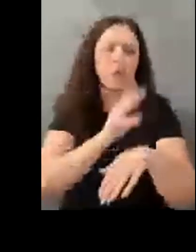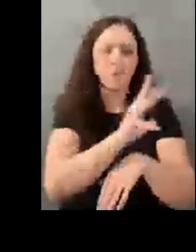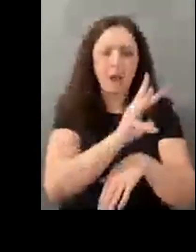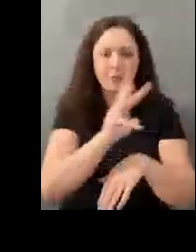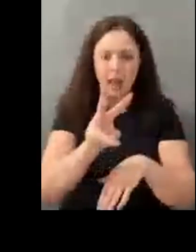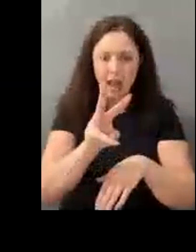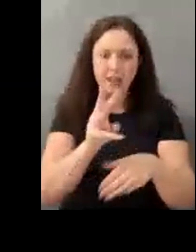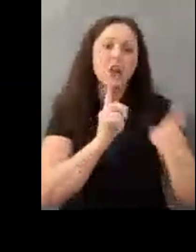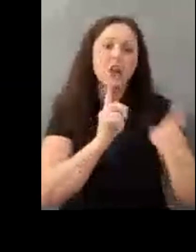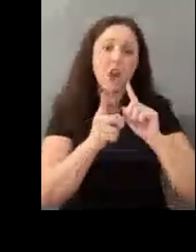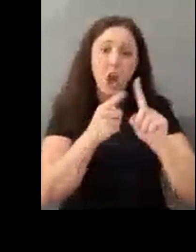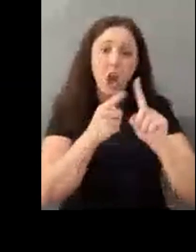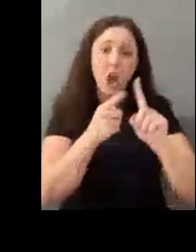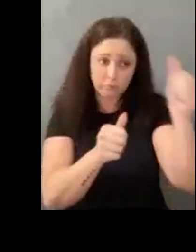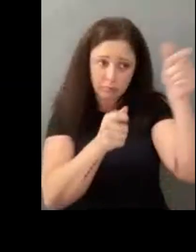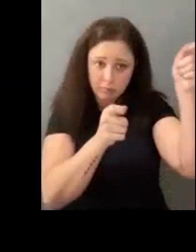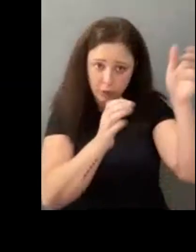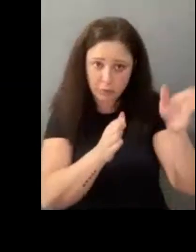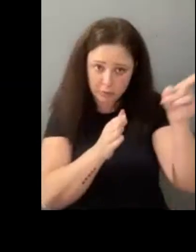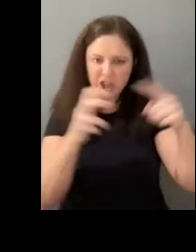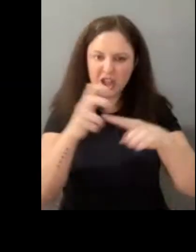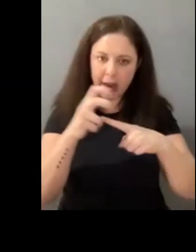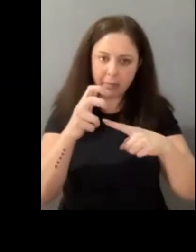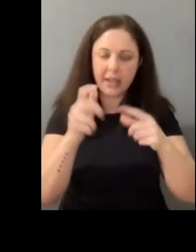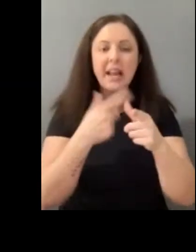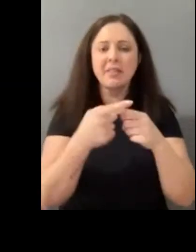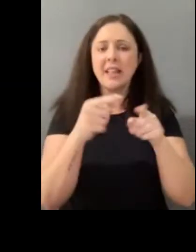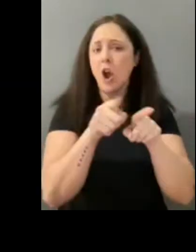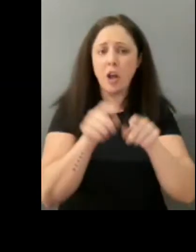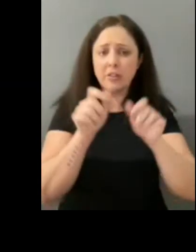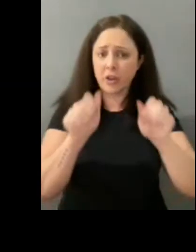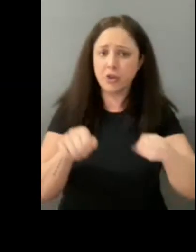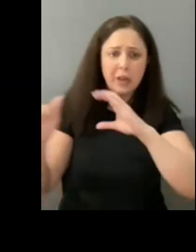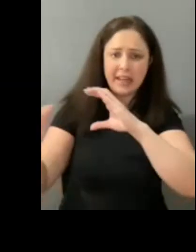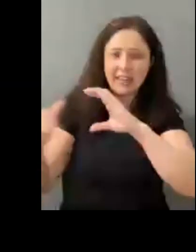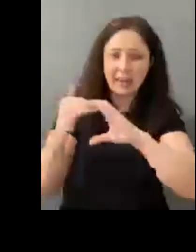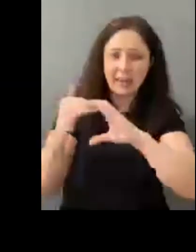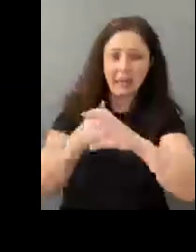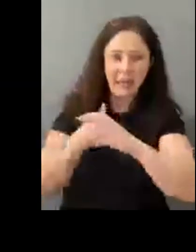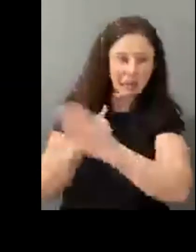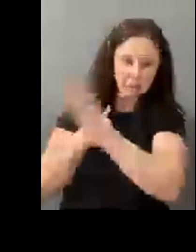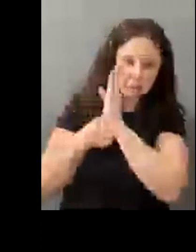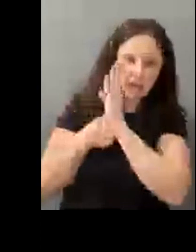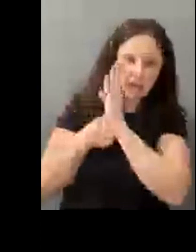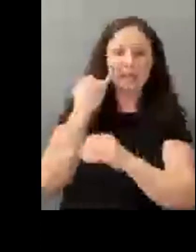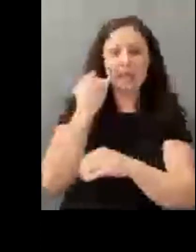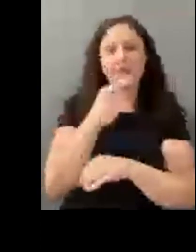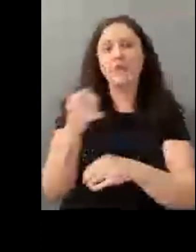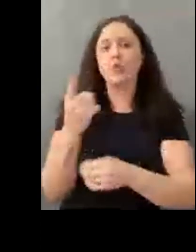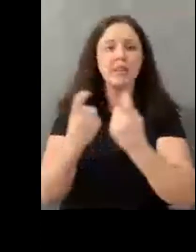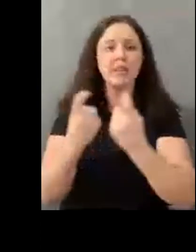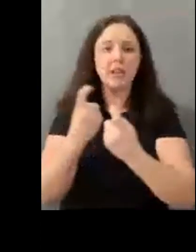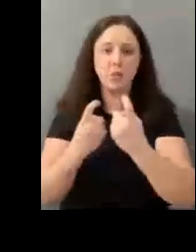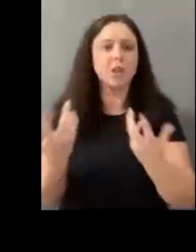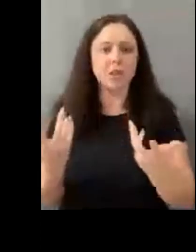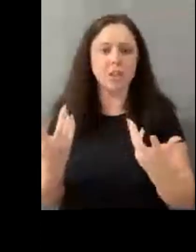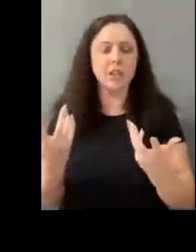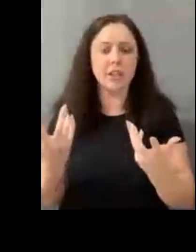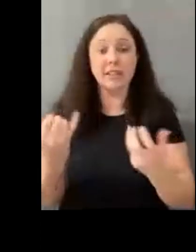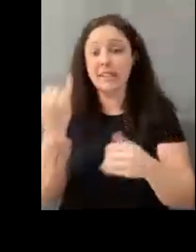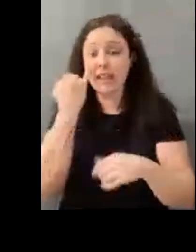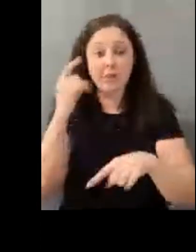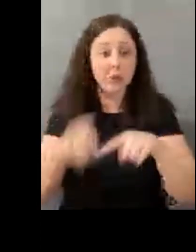to your champion, and then also feel free to email us directly if you have those questions that y'all